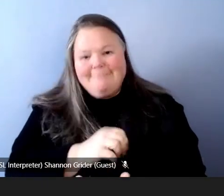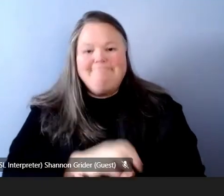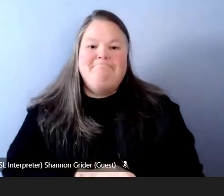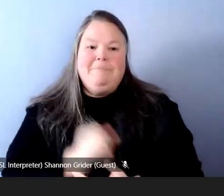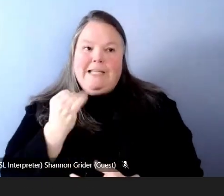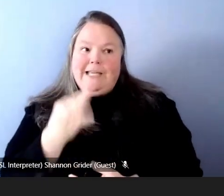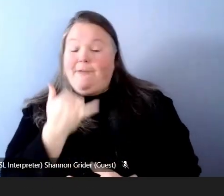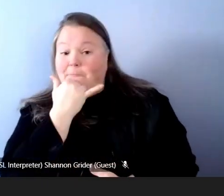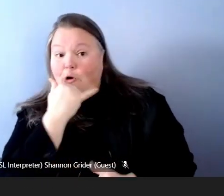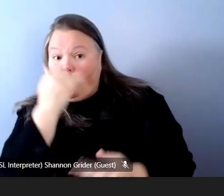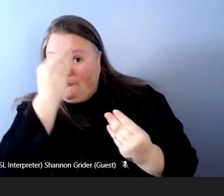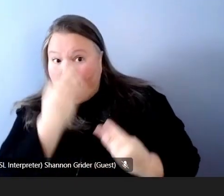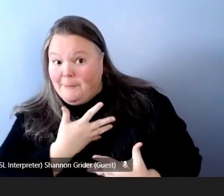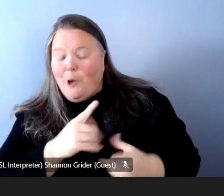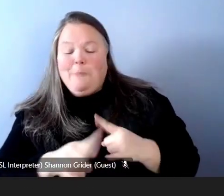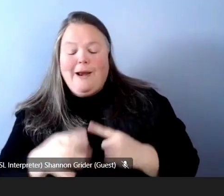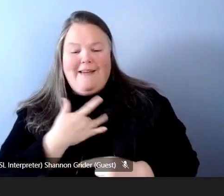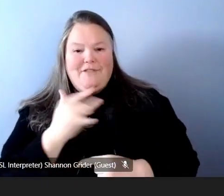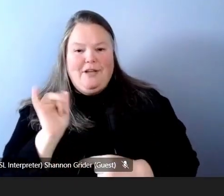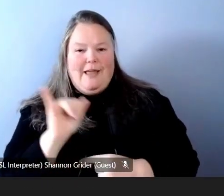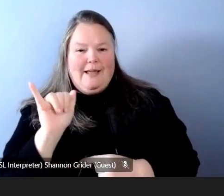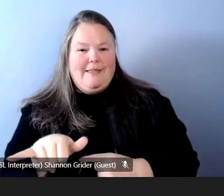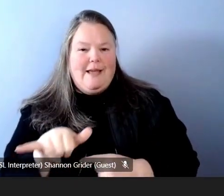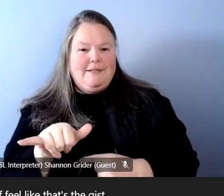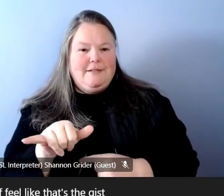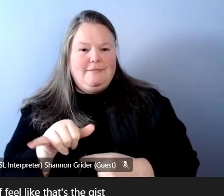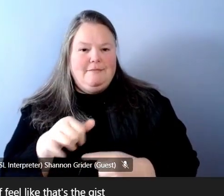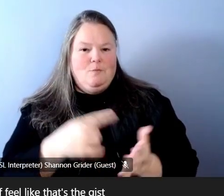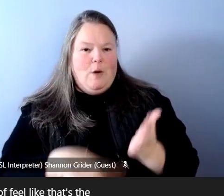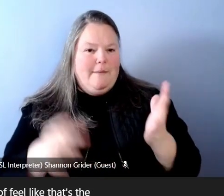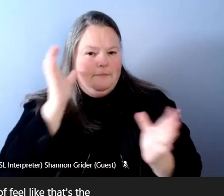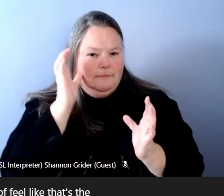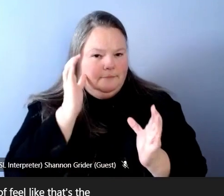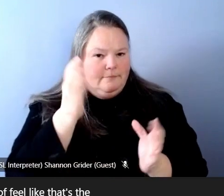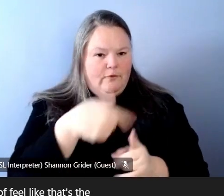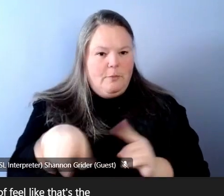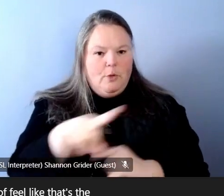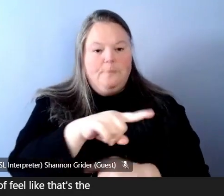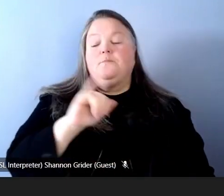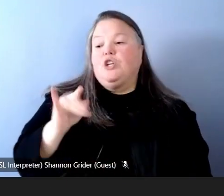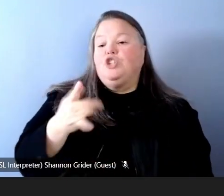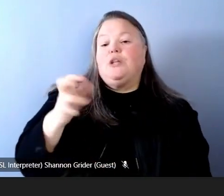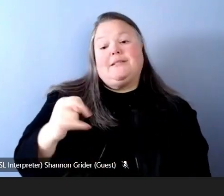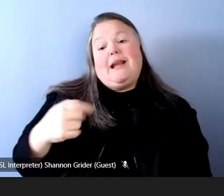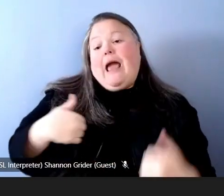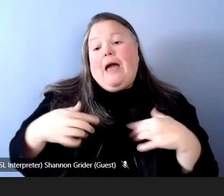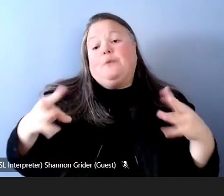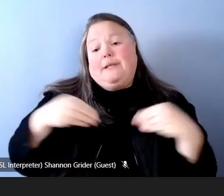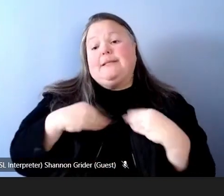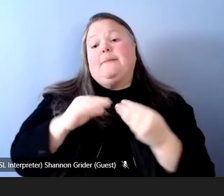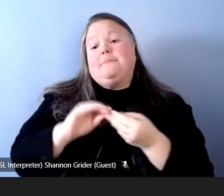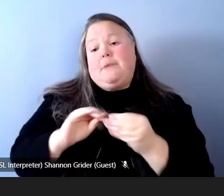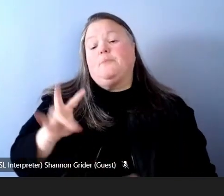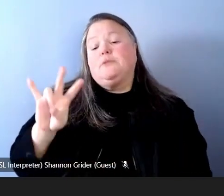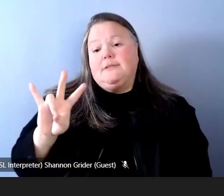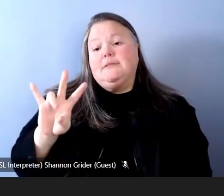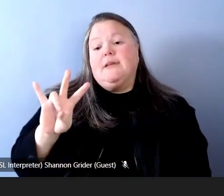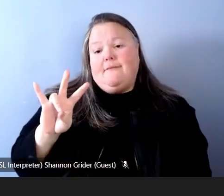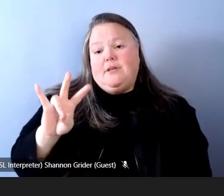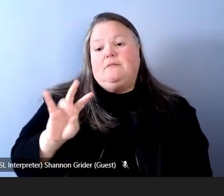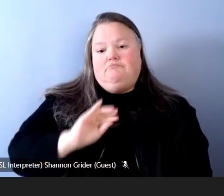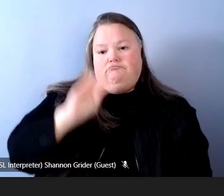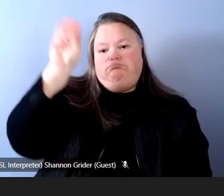If I'm wrong, let me know, but I kind of feel like that's the gist that we're starting to get. I would definitely be okay with number 7 going in our top